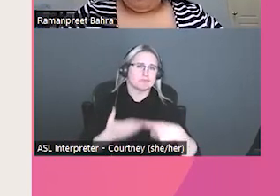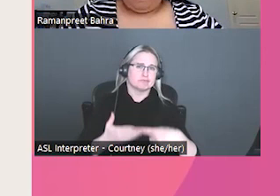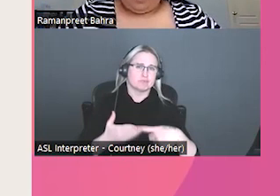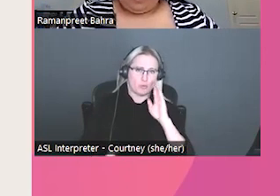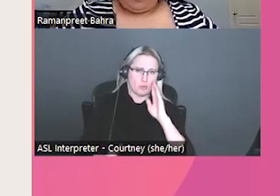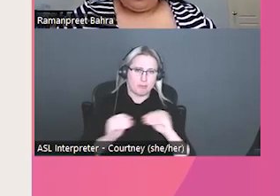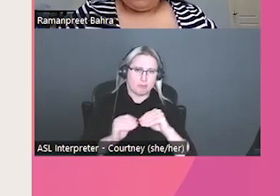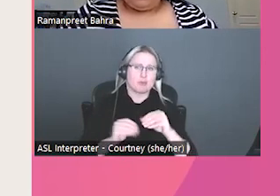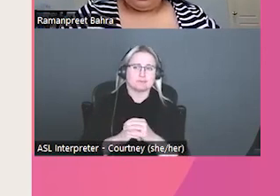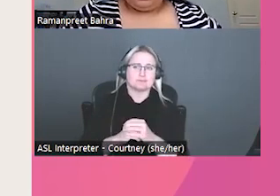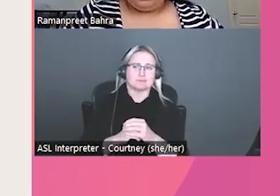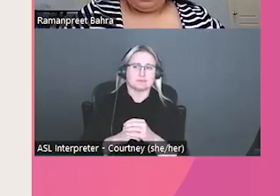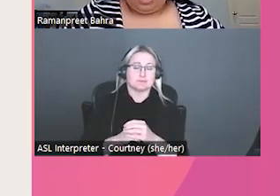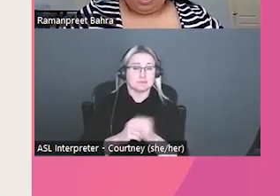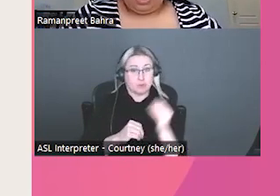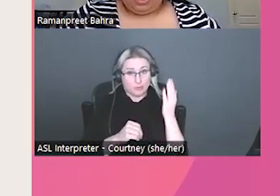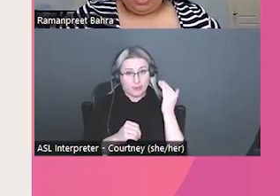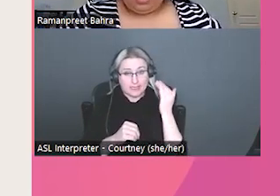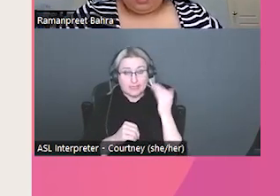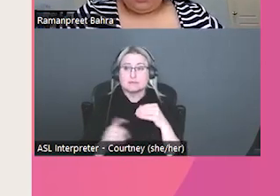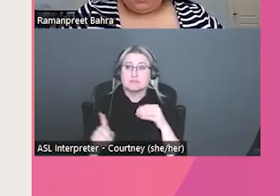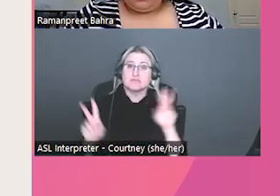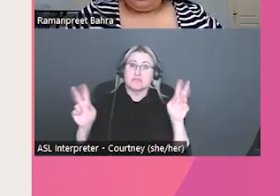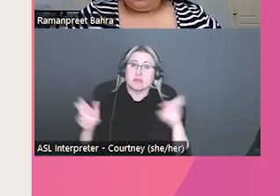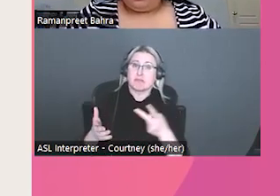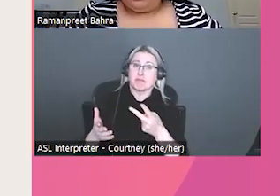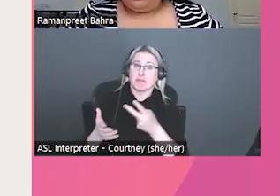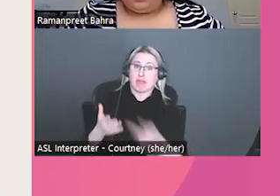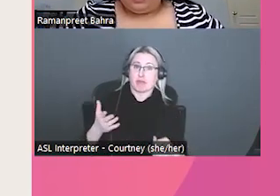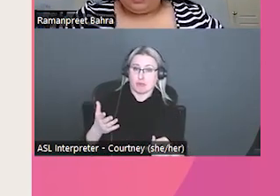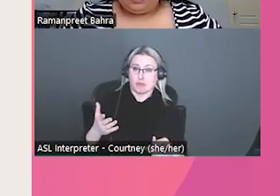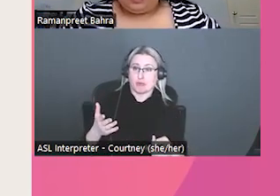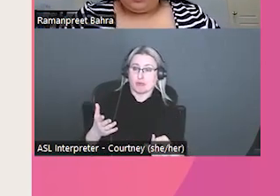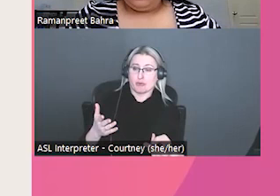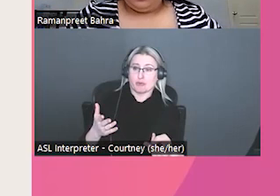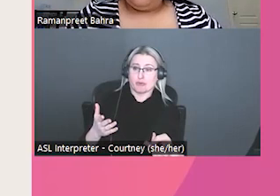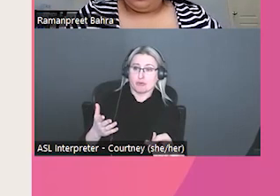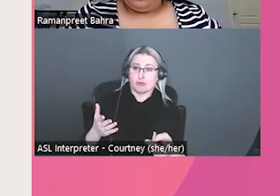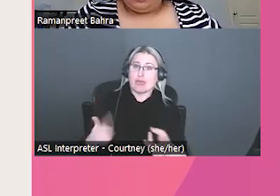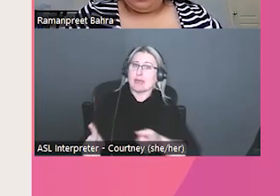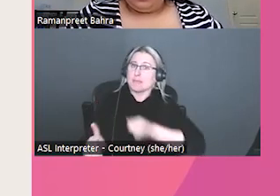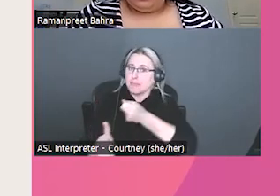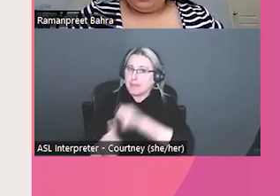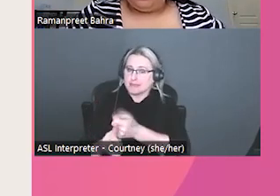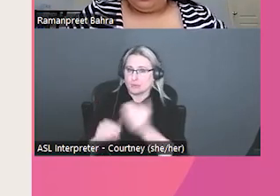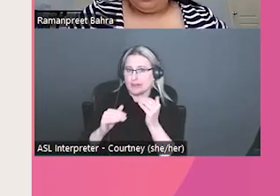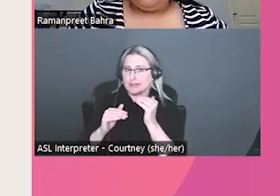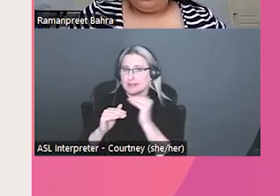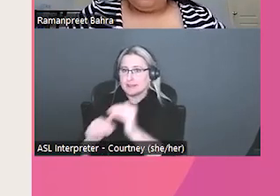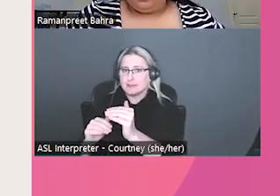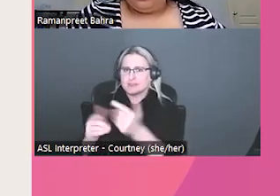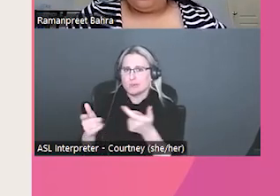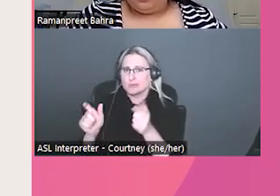to see how that understanding of failure around healthism impacts or limits or constrains